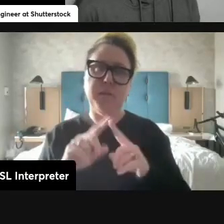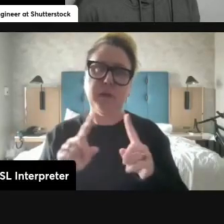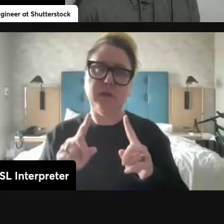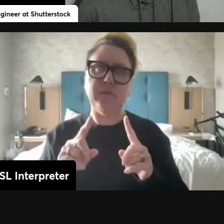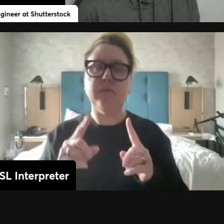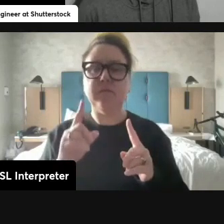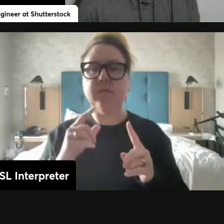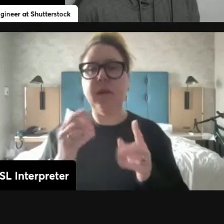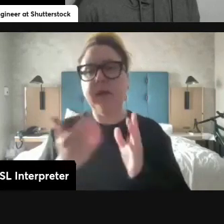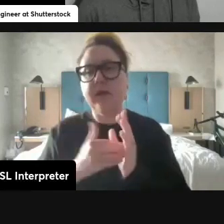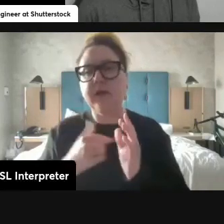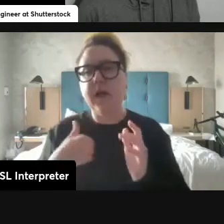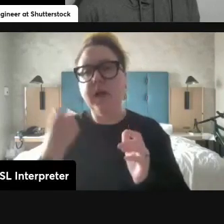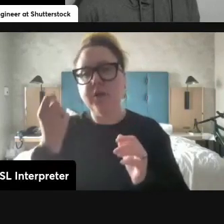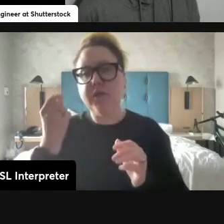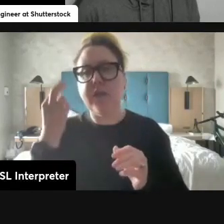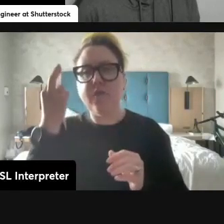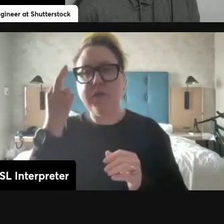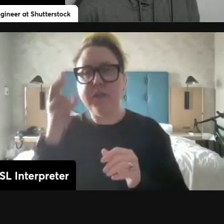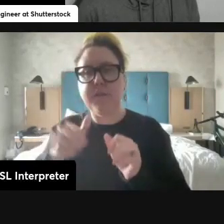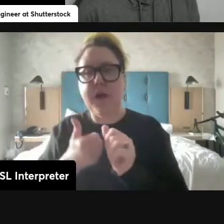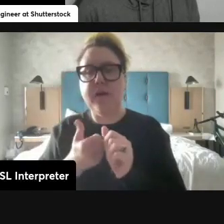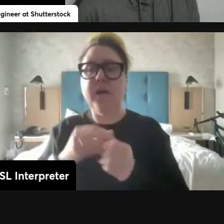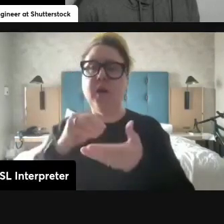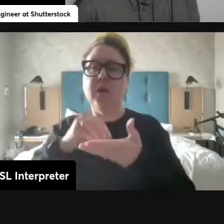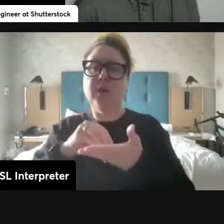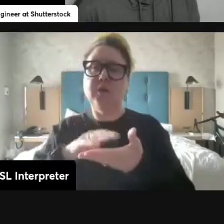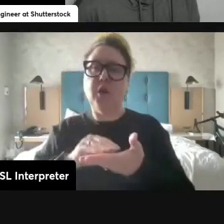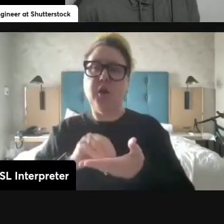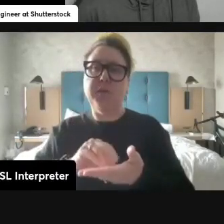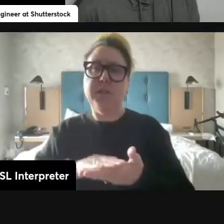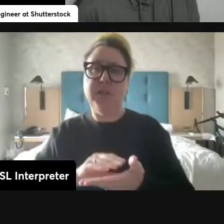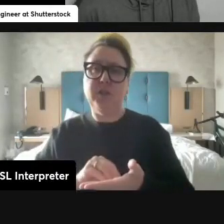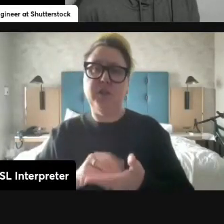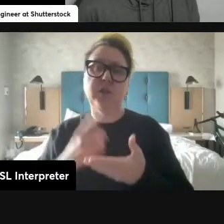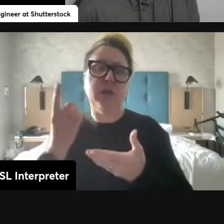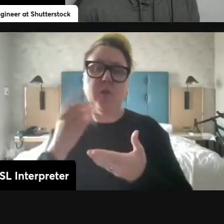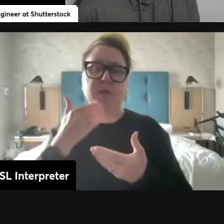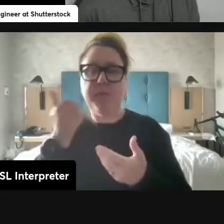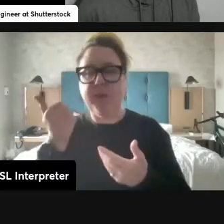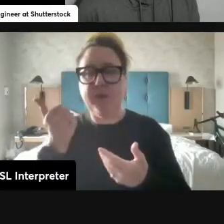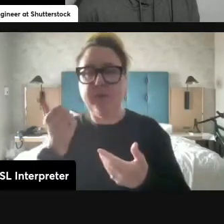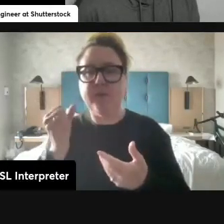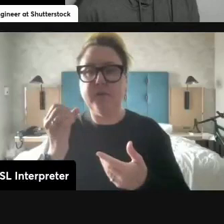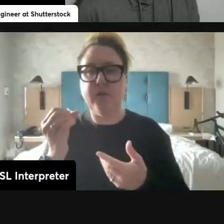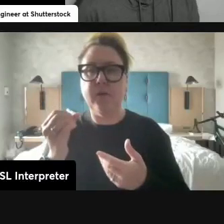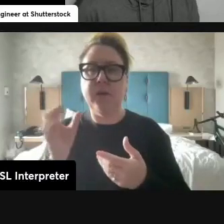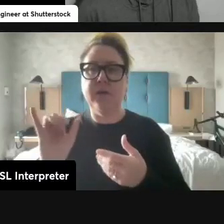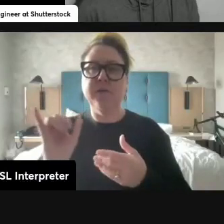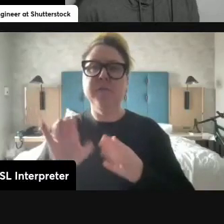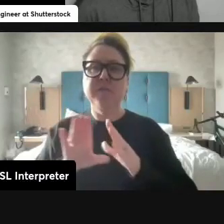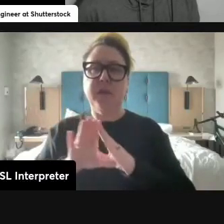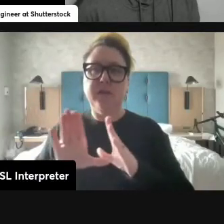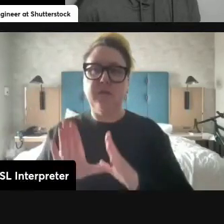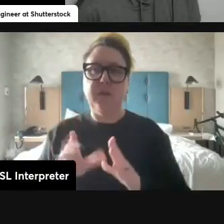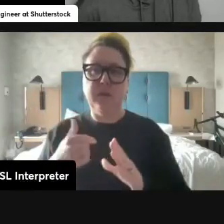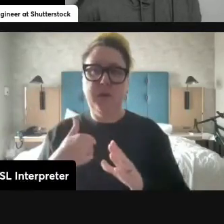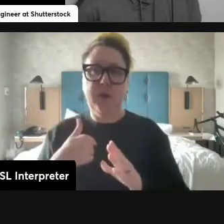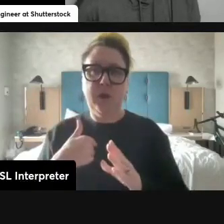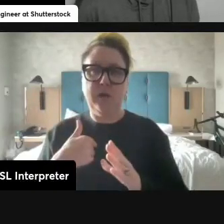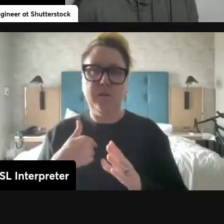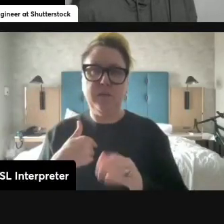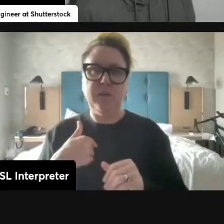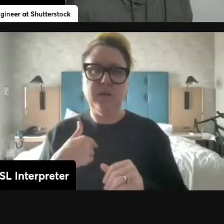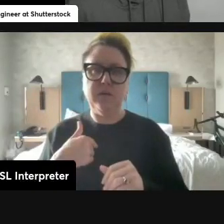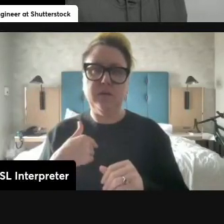understand the rationale behind it. Documentation could always be better. And so, like as a developer, I'm pot calling